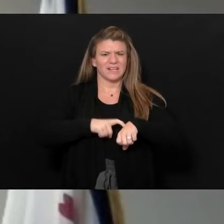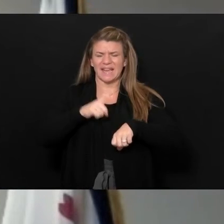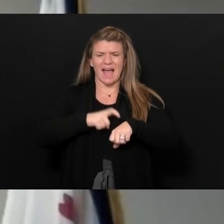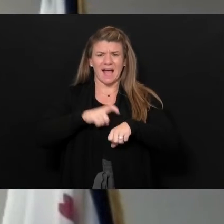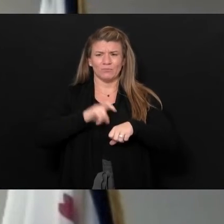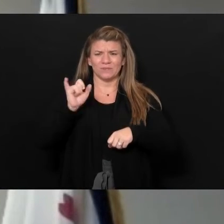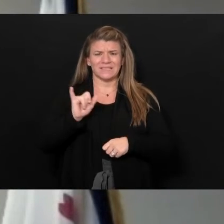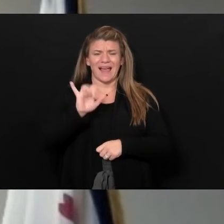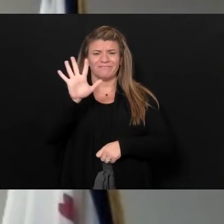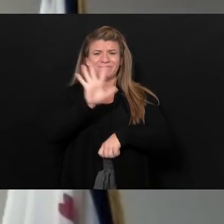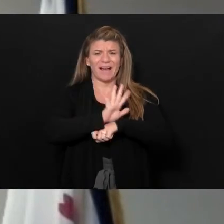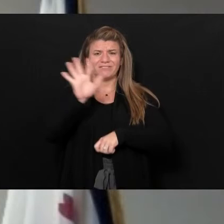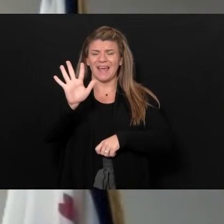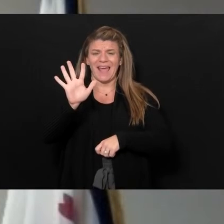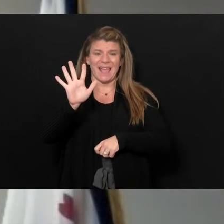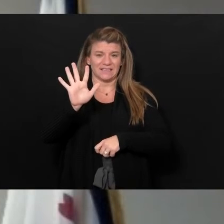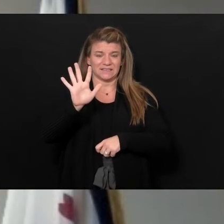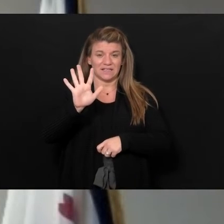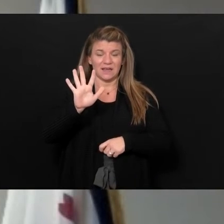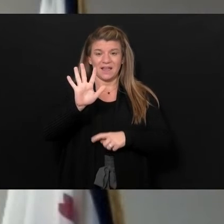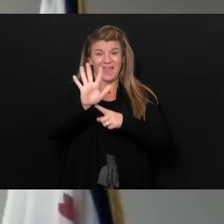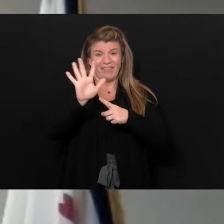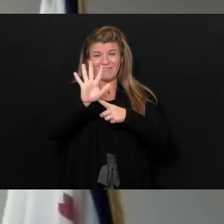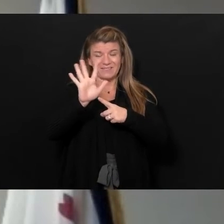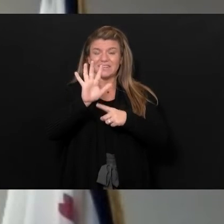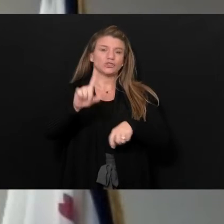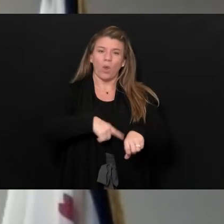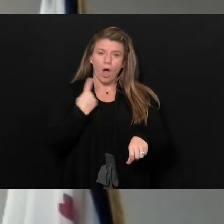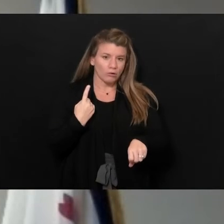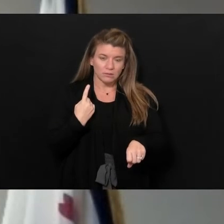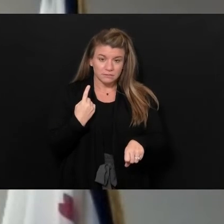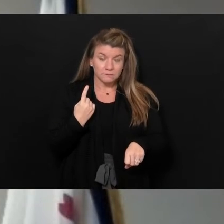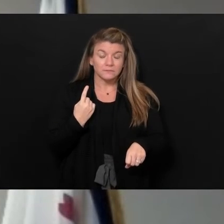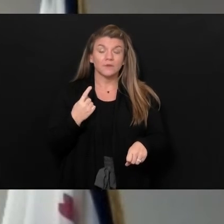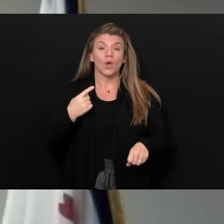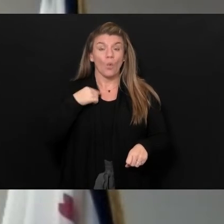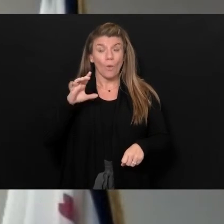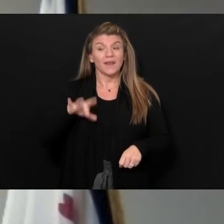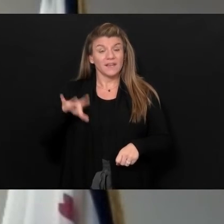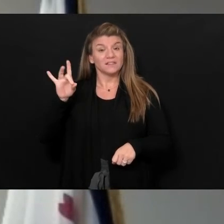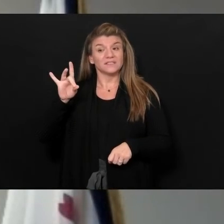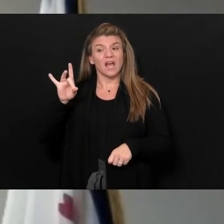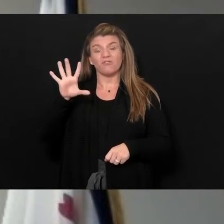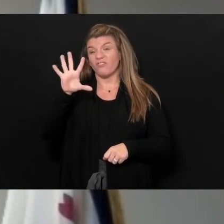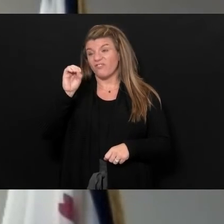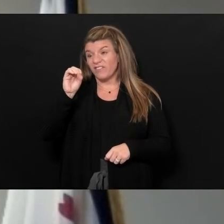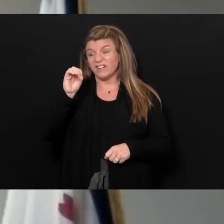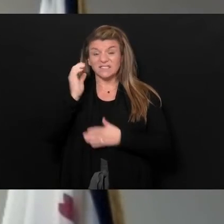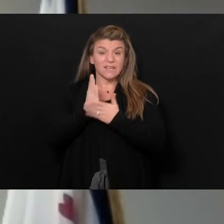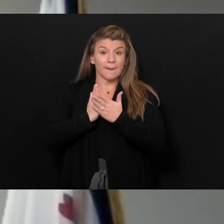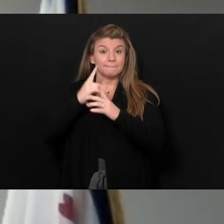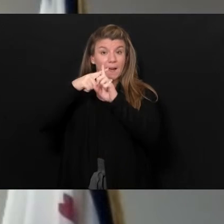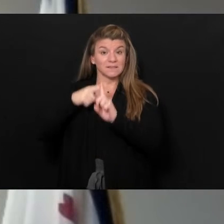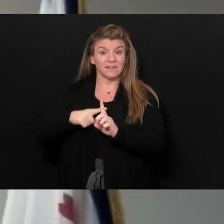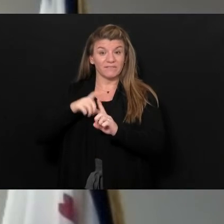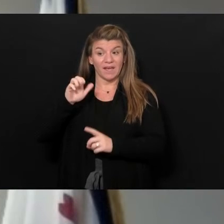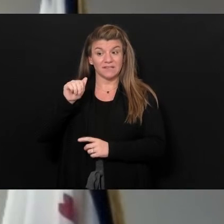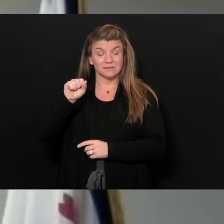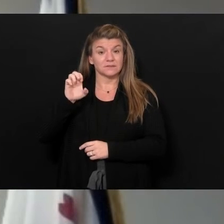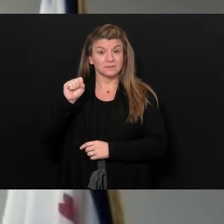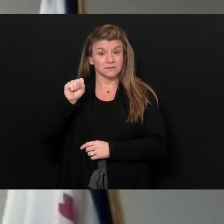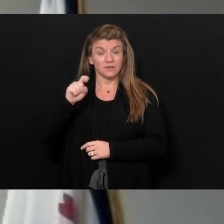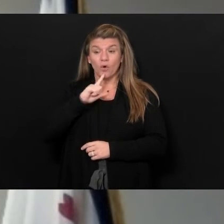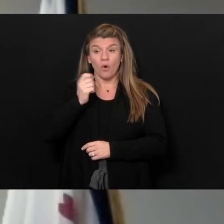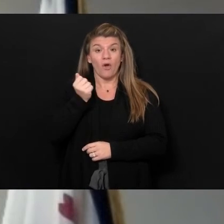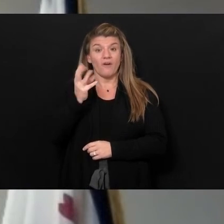being somewhere around 5 days or so, and that's just too long. We did discover 50-some positive cases. I think there are a